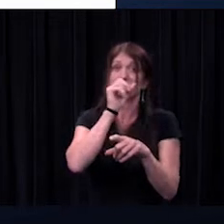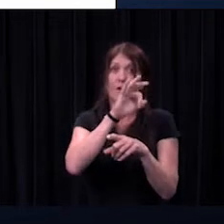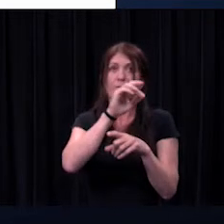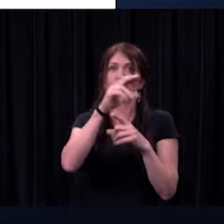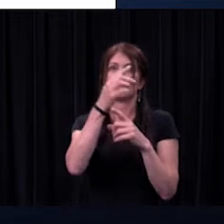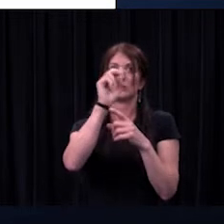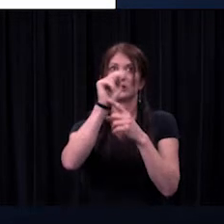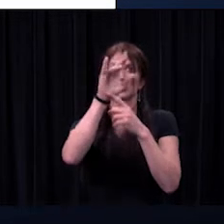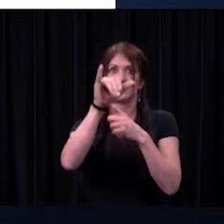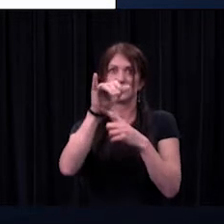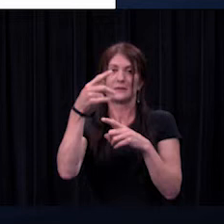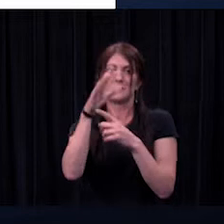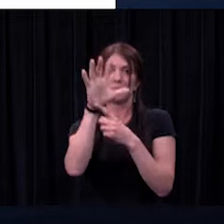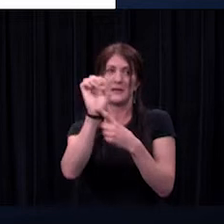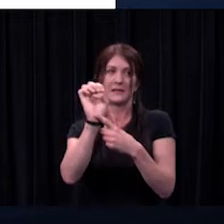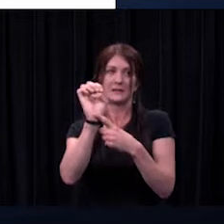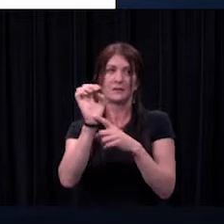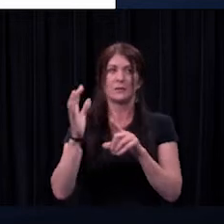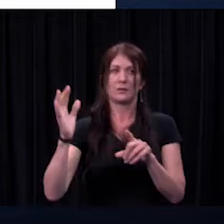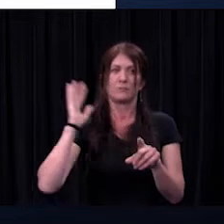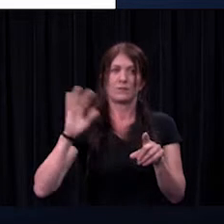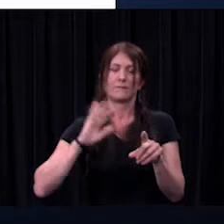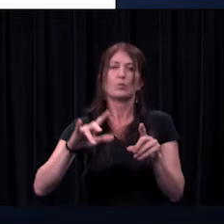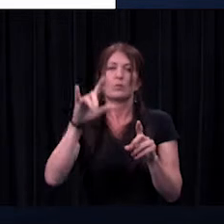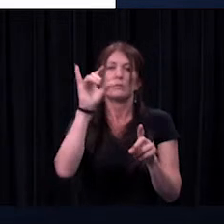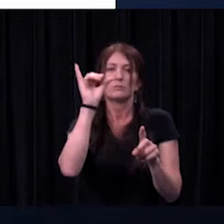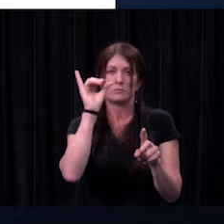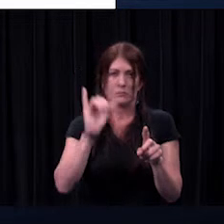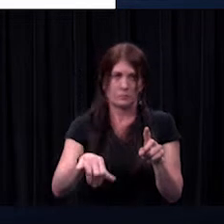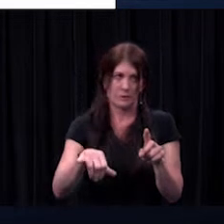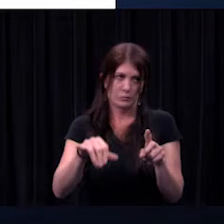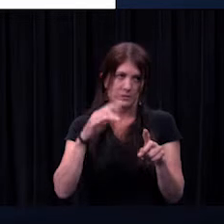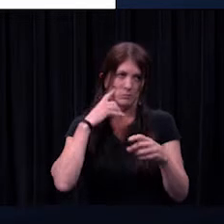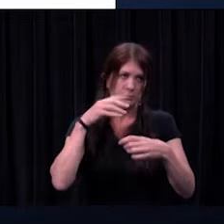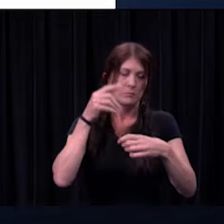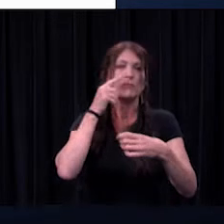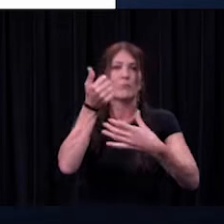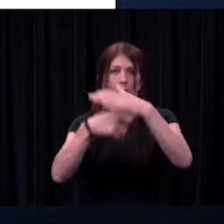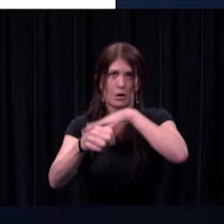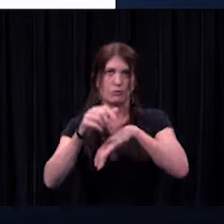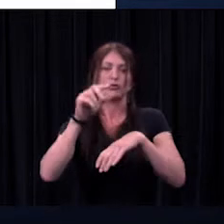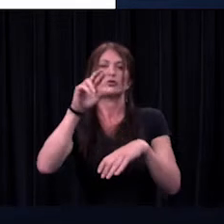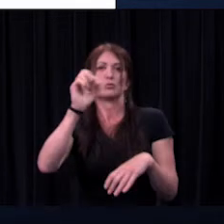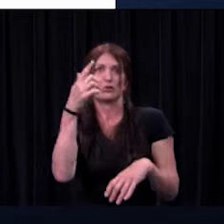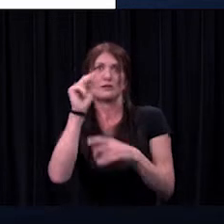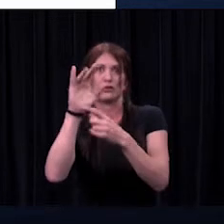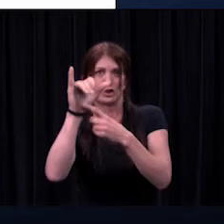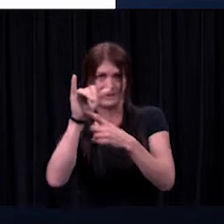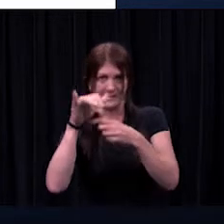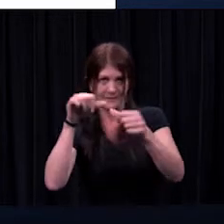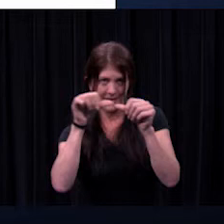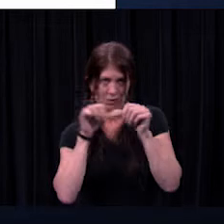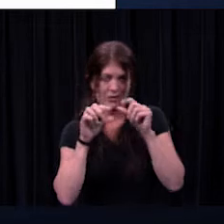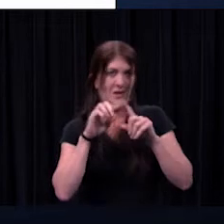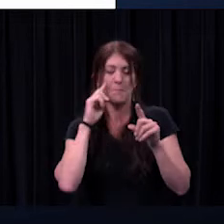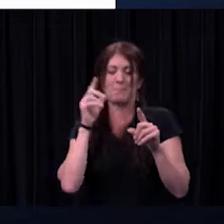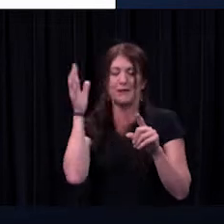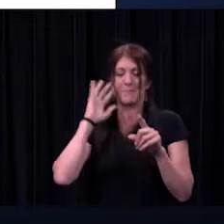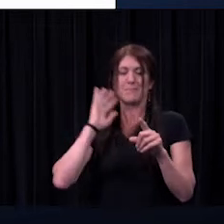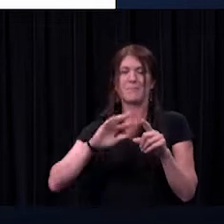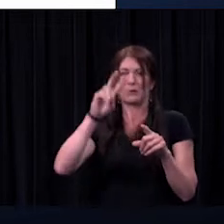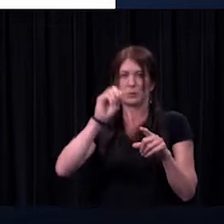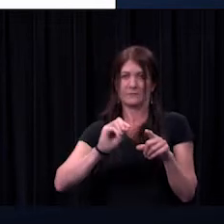attendance area. Back in 2006, the board moved that to the Tomahawk attendance area as Regency Place was